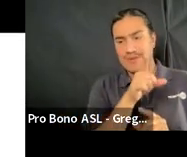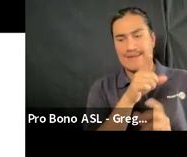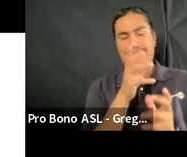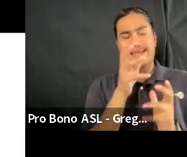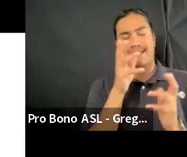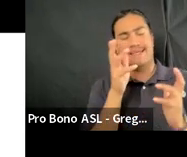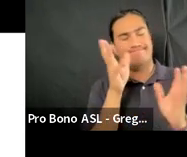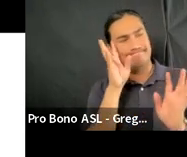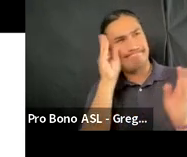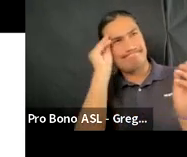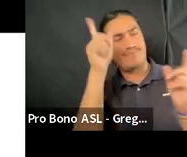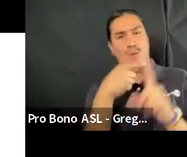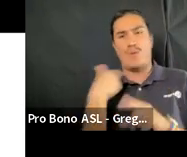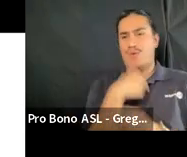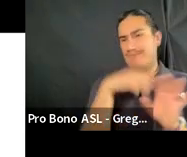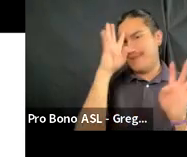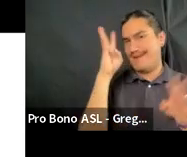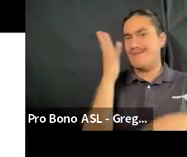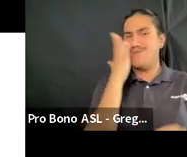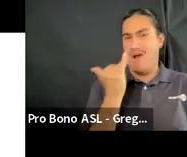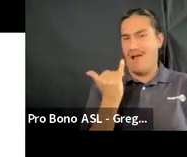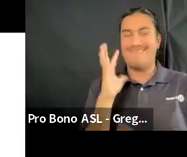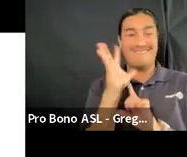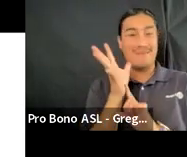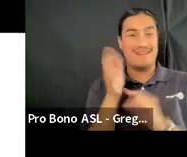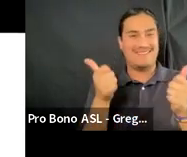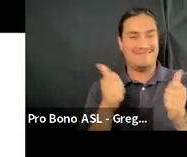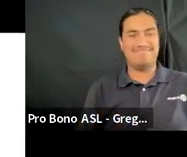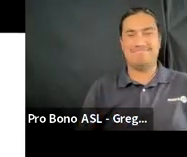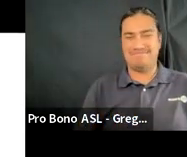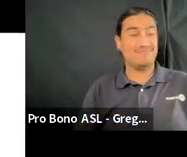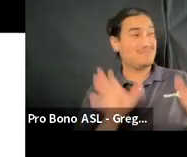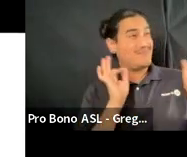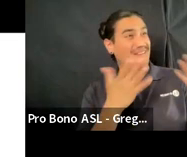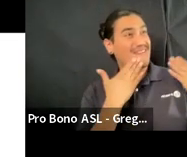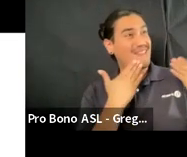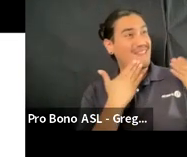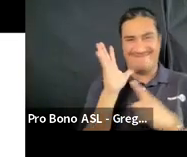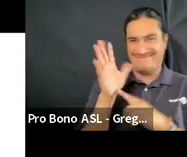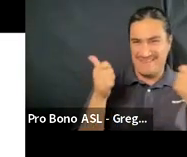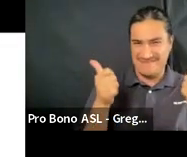why. Great, so 5 minutes, everyone. Perfect, thank you, Five.